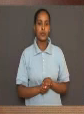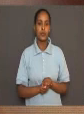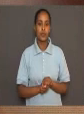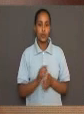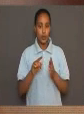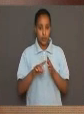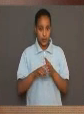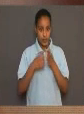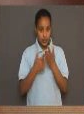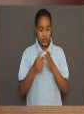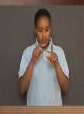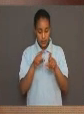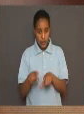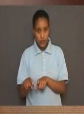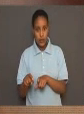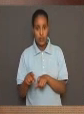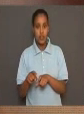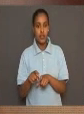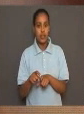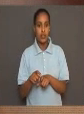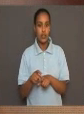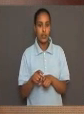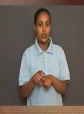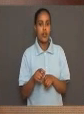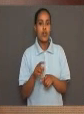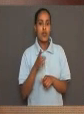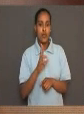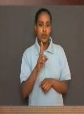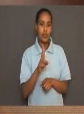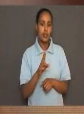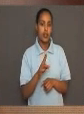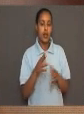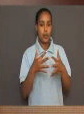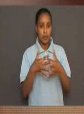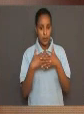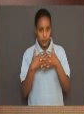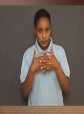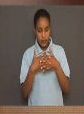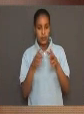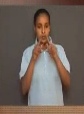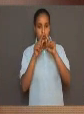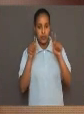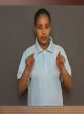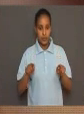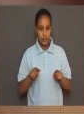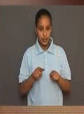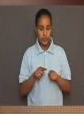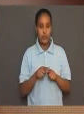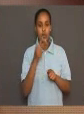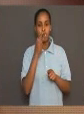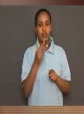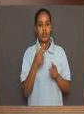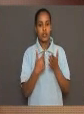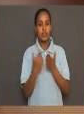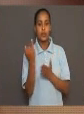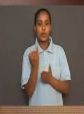To begin this experiment, we would set up the quick fit apparatus for refluxing, which you can see in